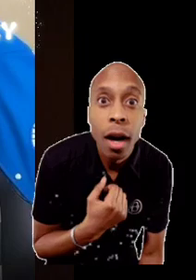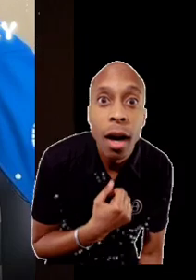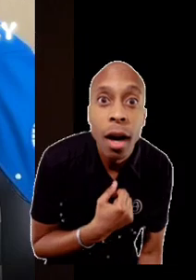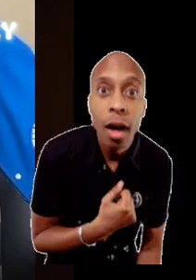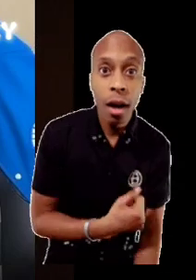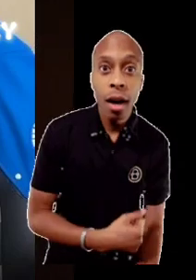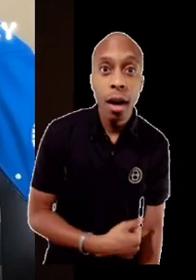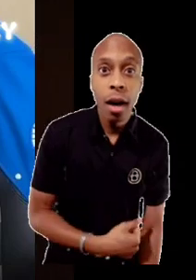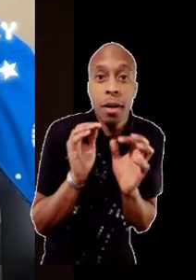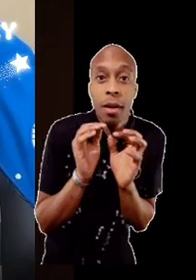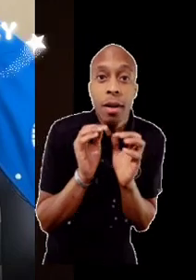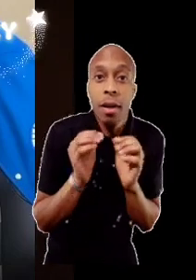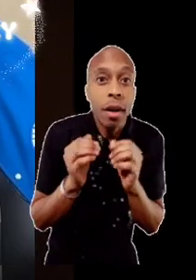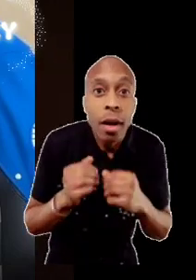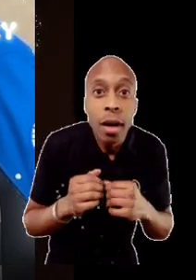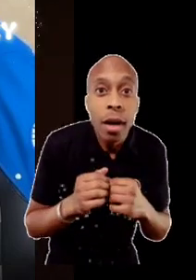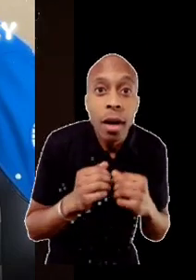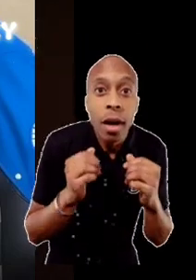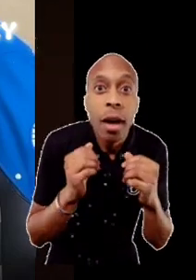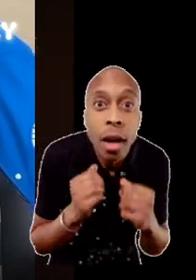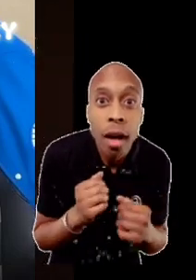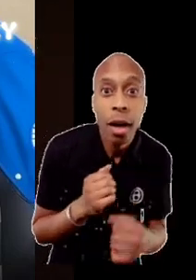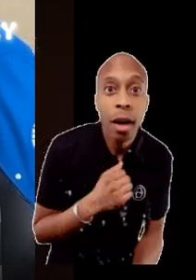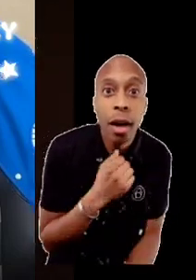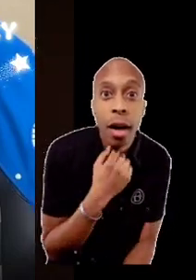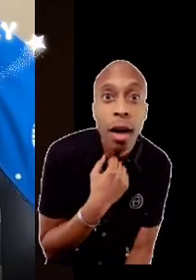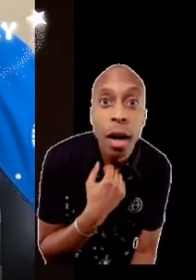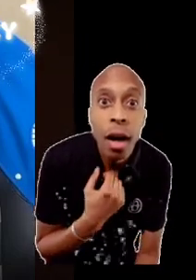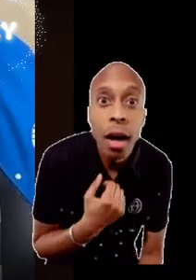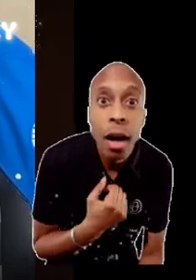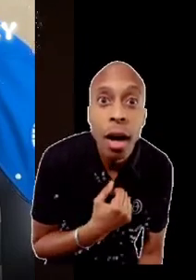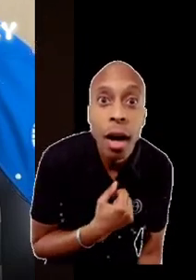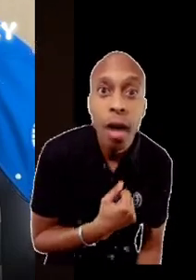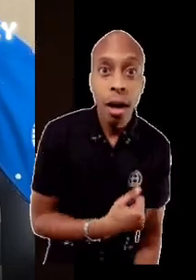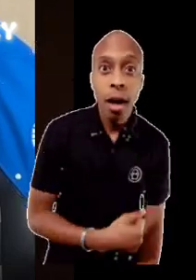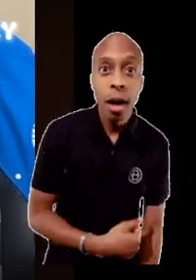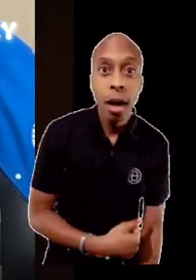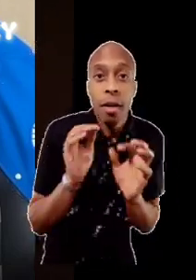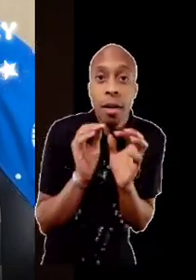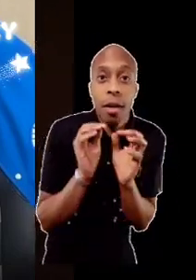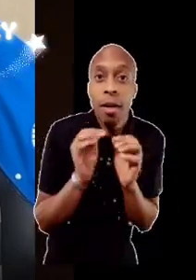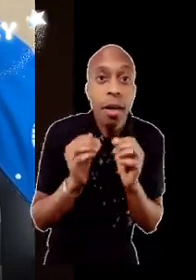Them have ears, but them cannot hear.